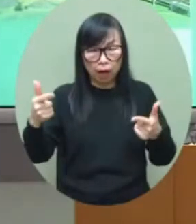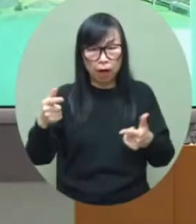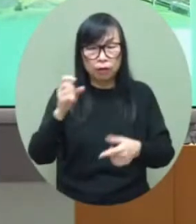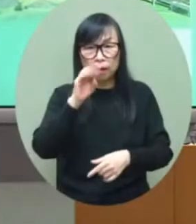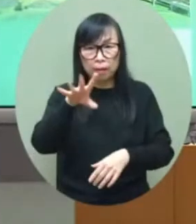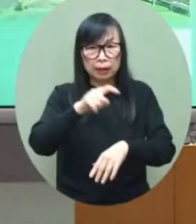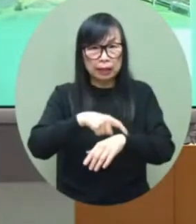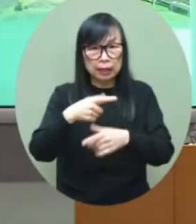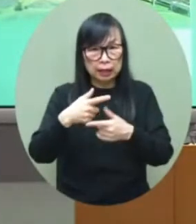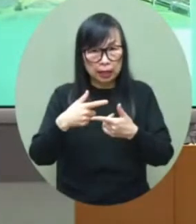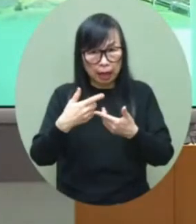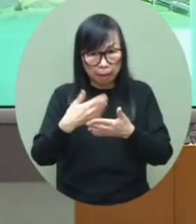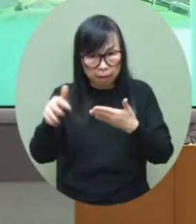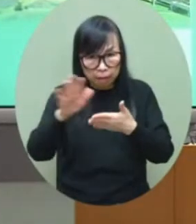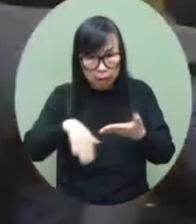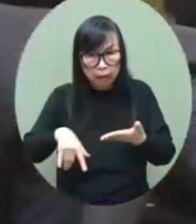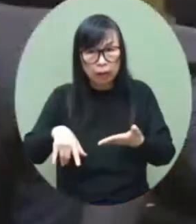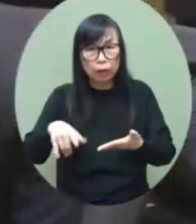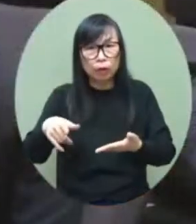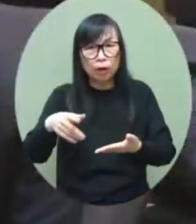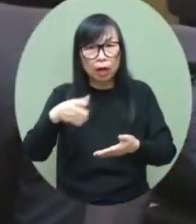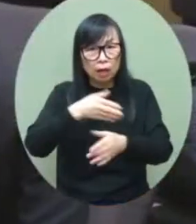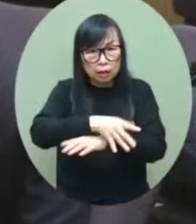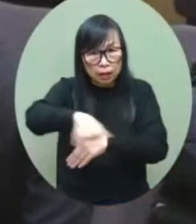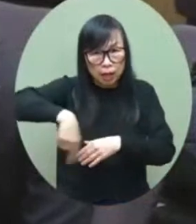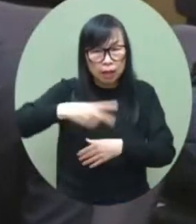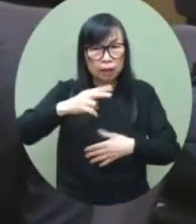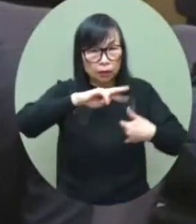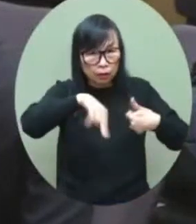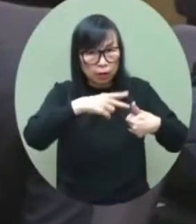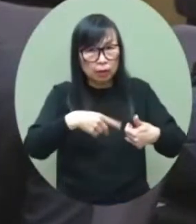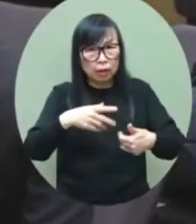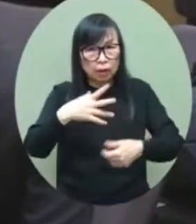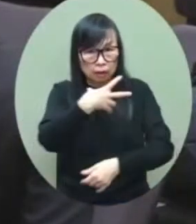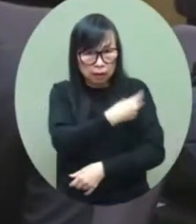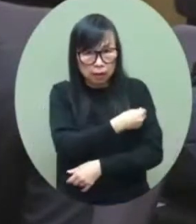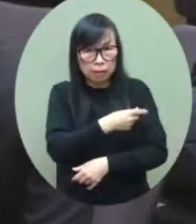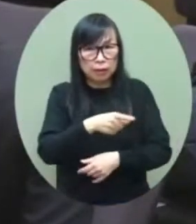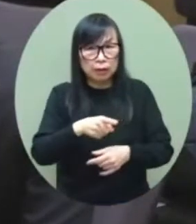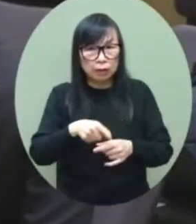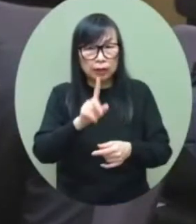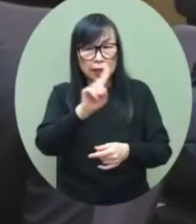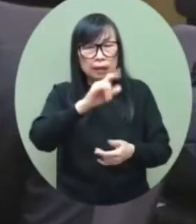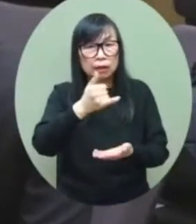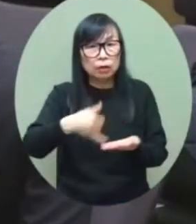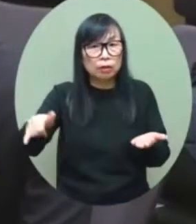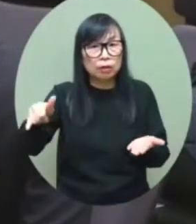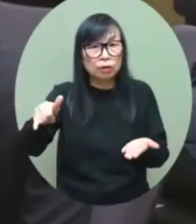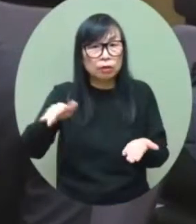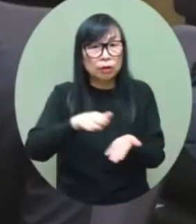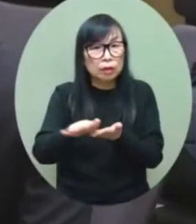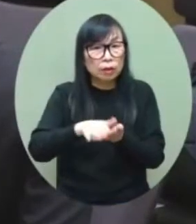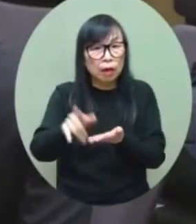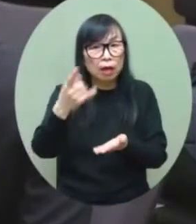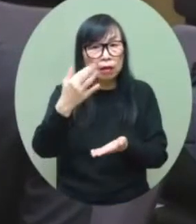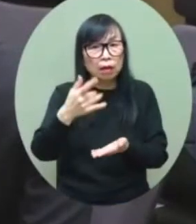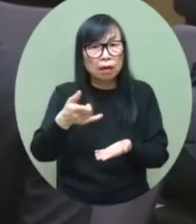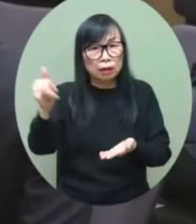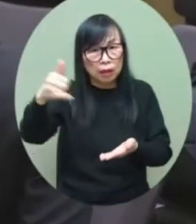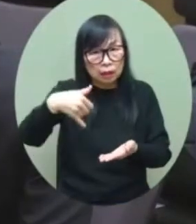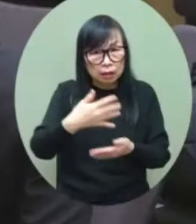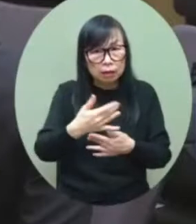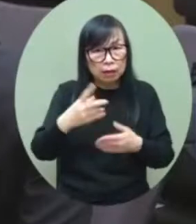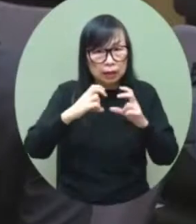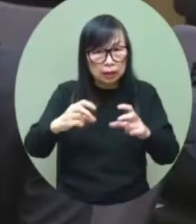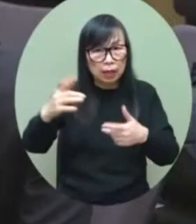will be full resumption to normal arrangement. Now for community testing stations and